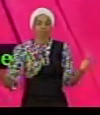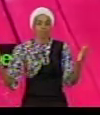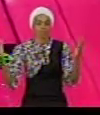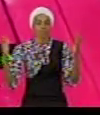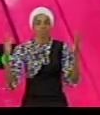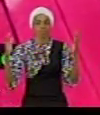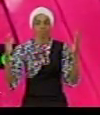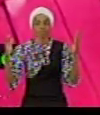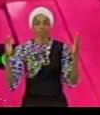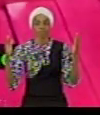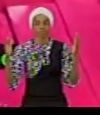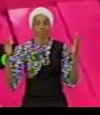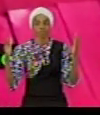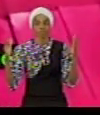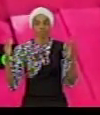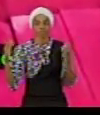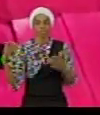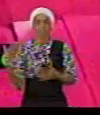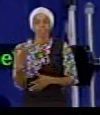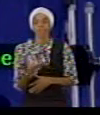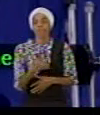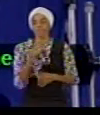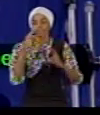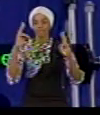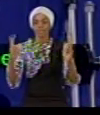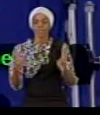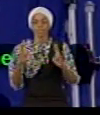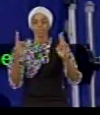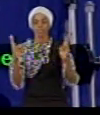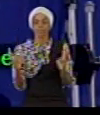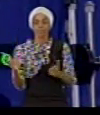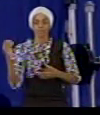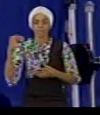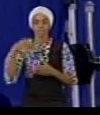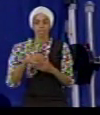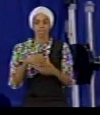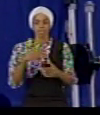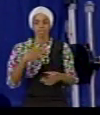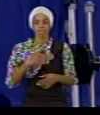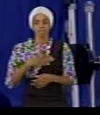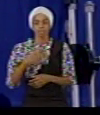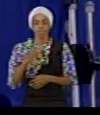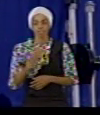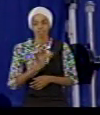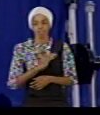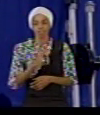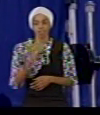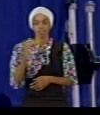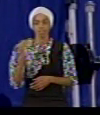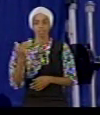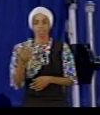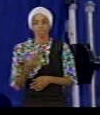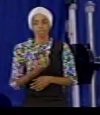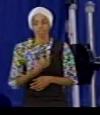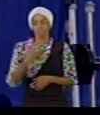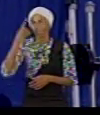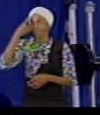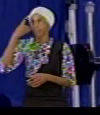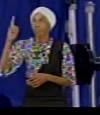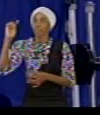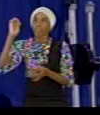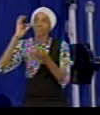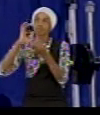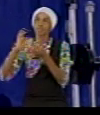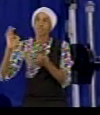There is victory within my soul, for the Spirit with me